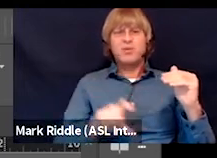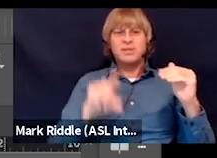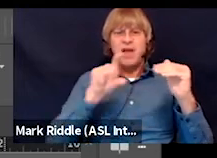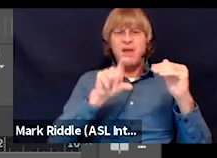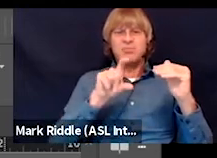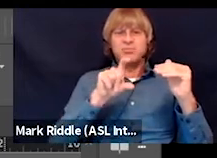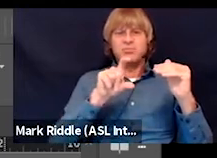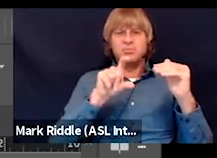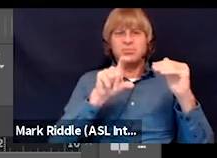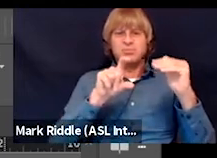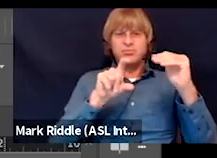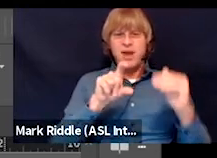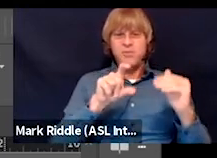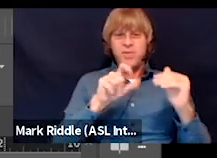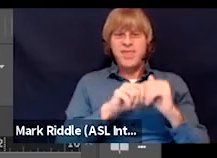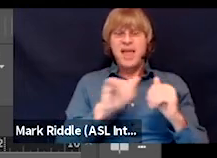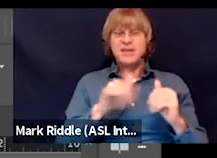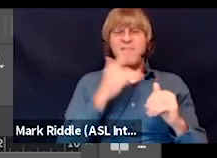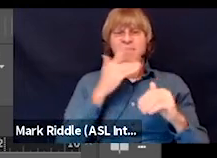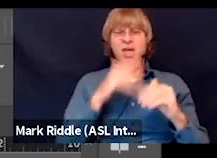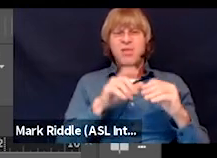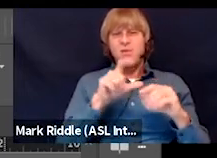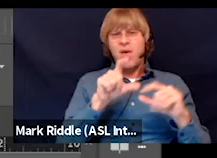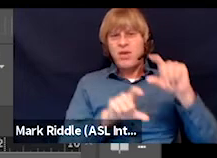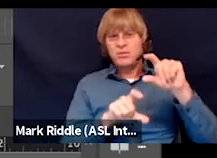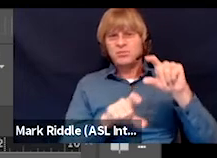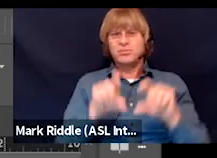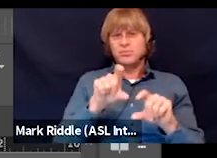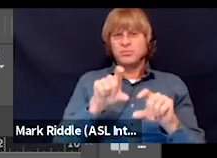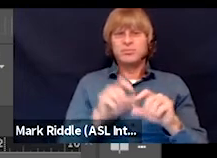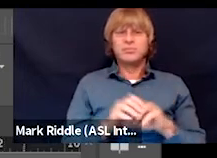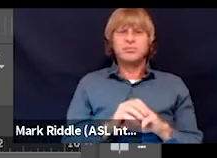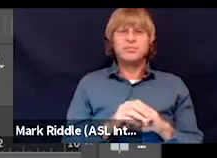other item down to align with it rather than the other way around.